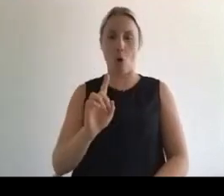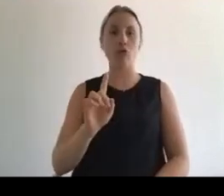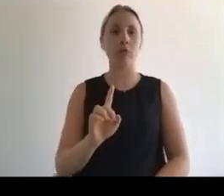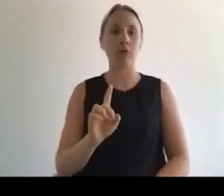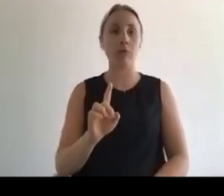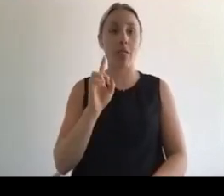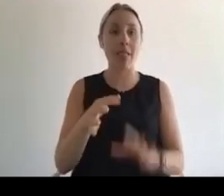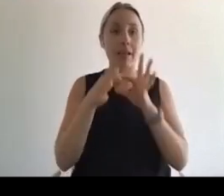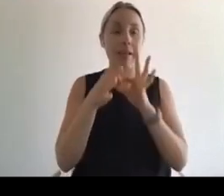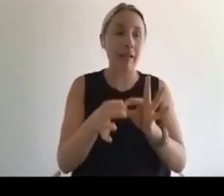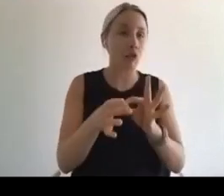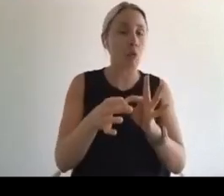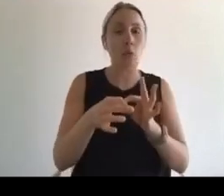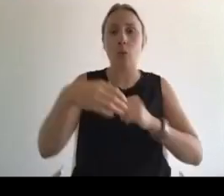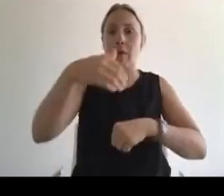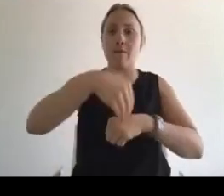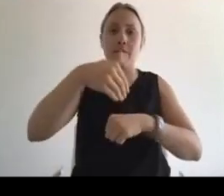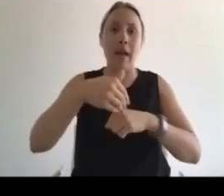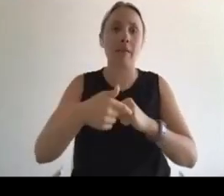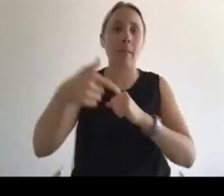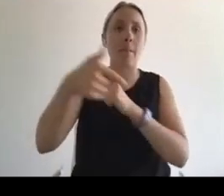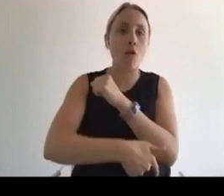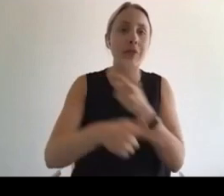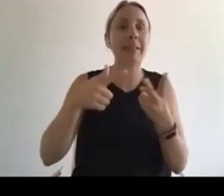to poverty, violence against women, etc.